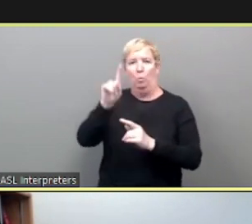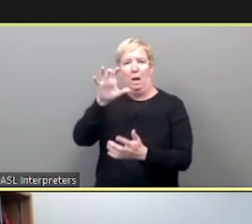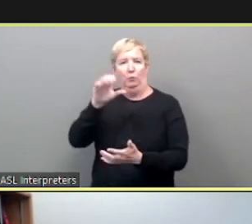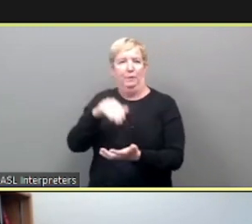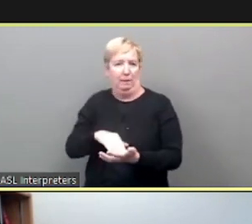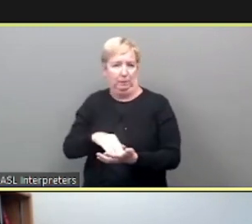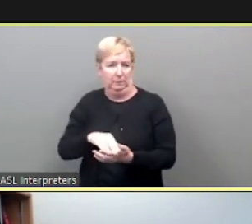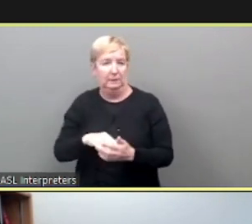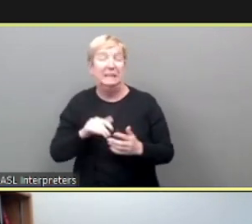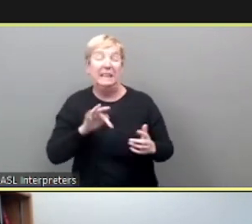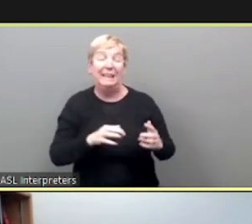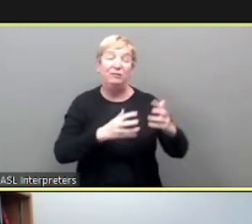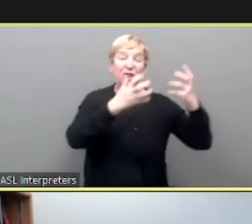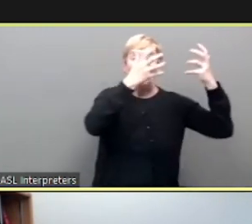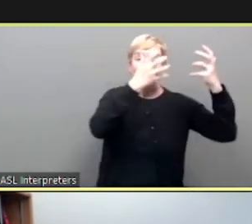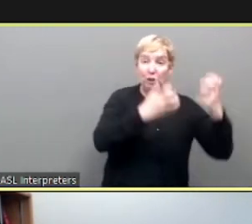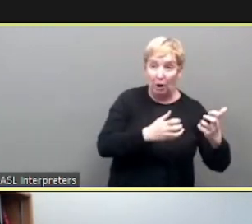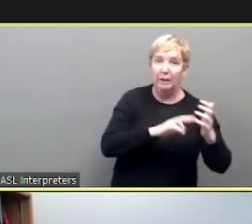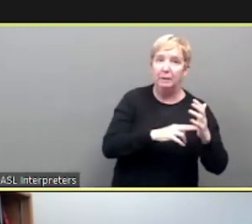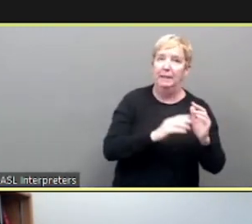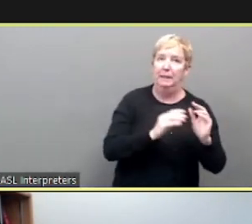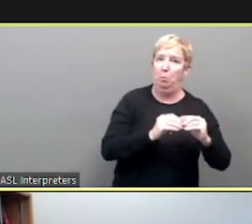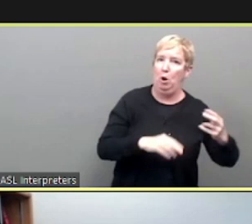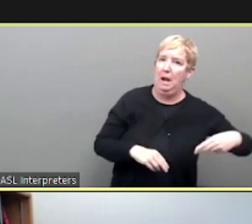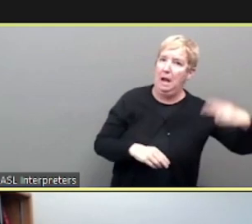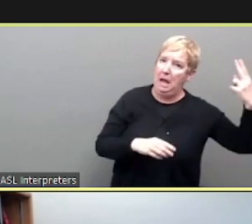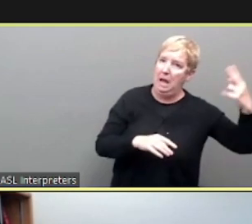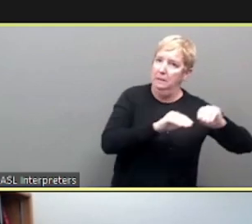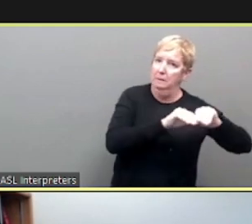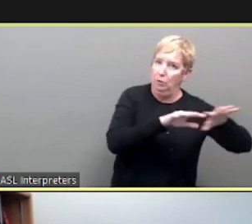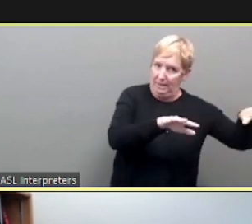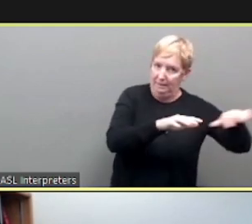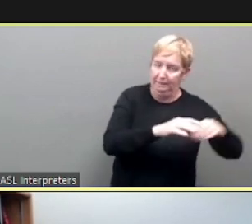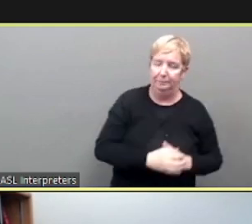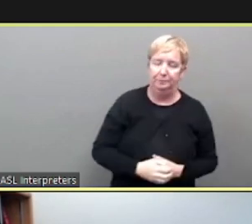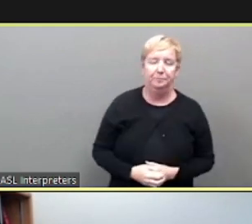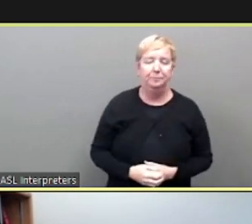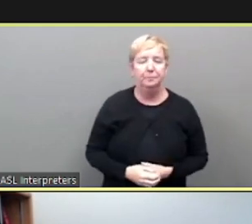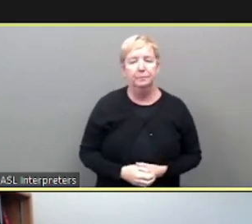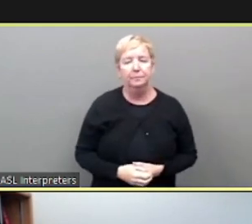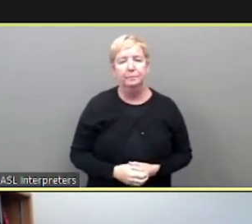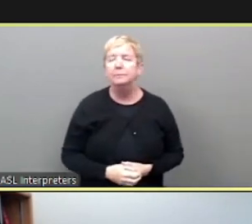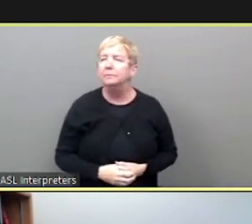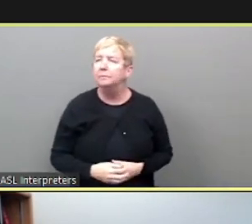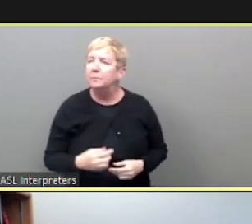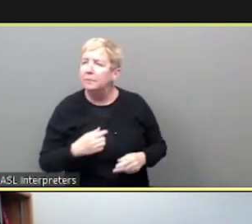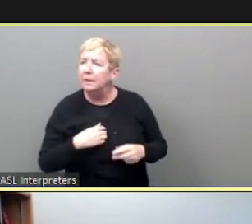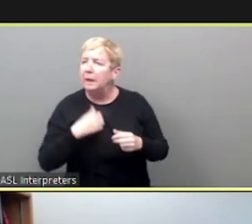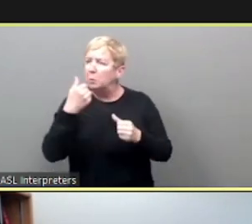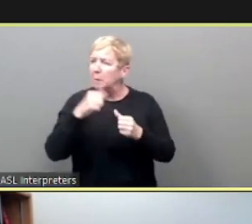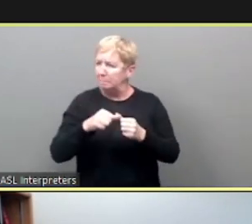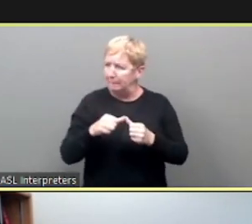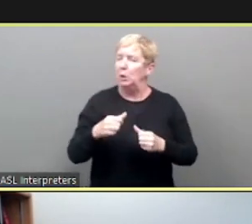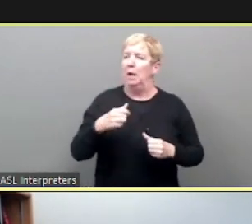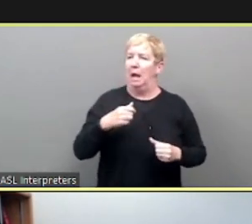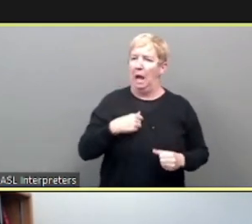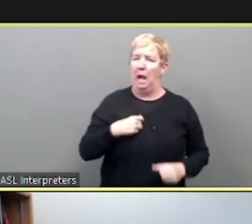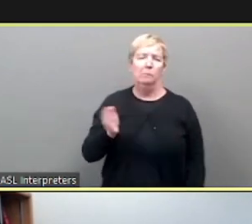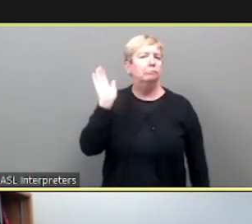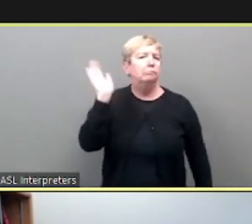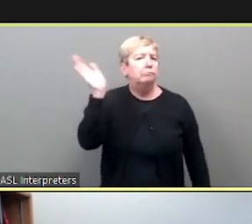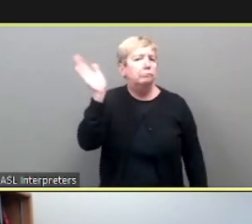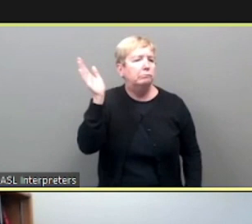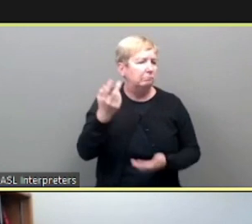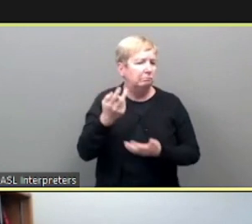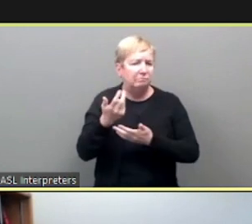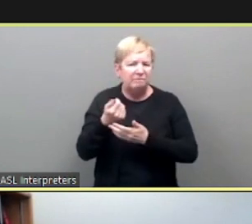equates to higher case rates. And I recall reporting on one of these press conferences prior, we